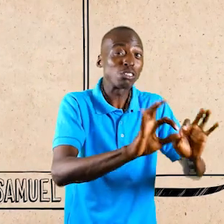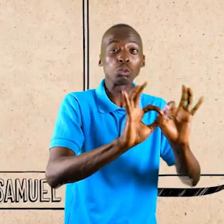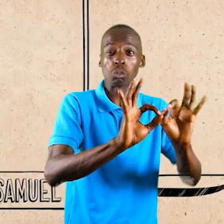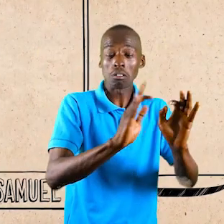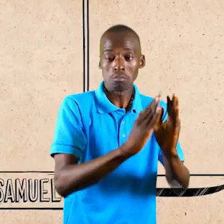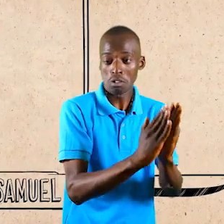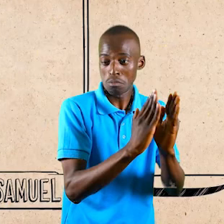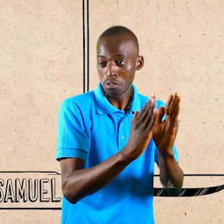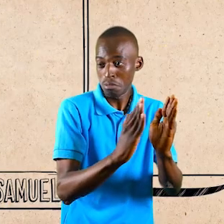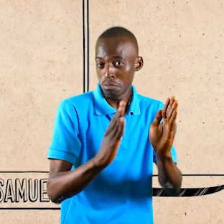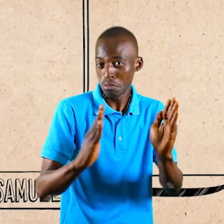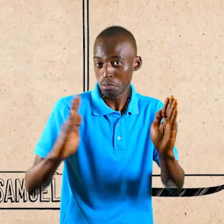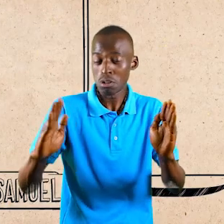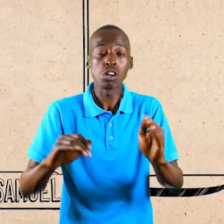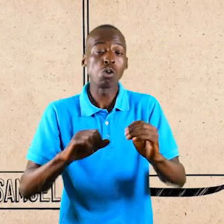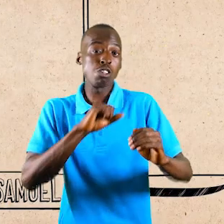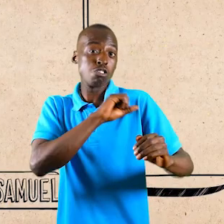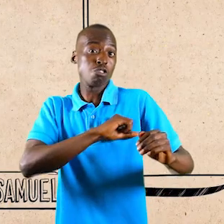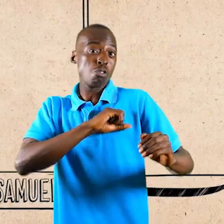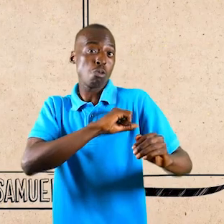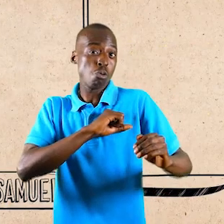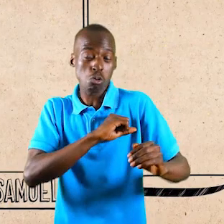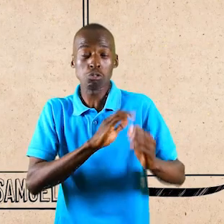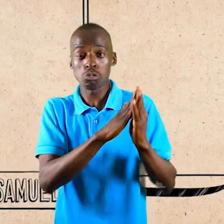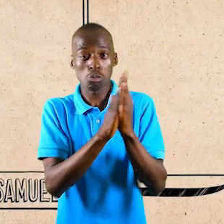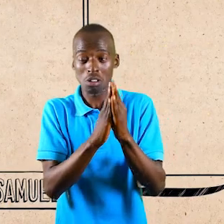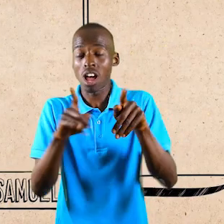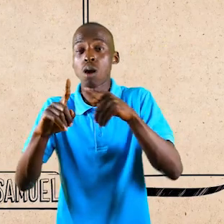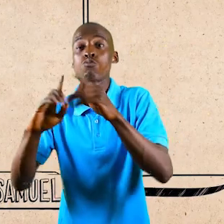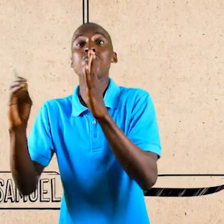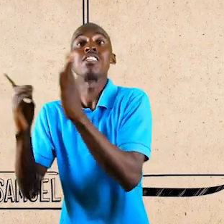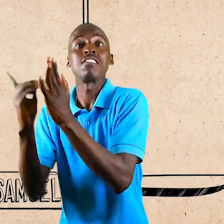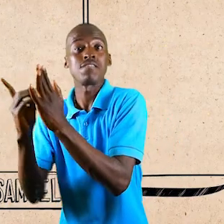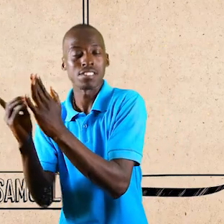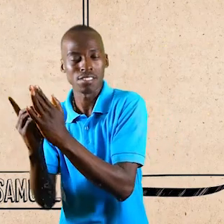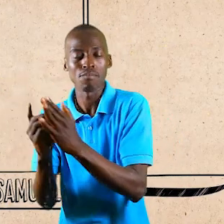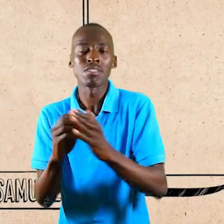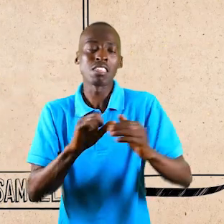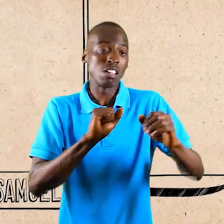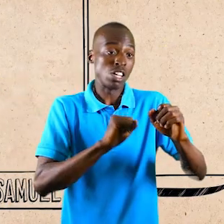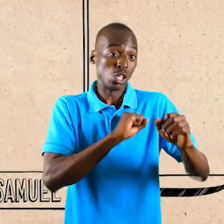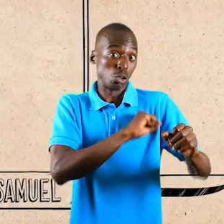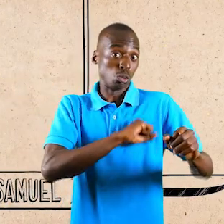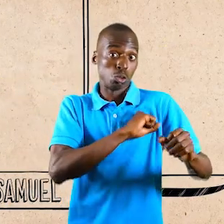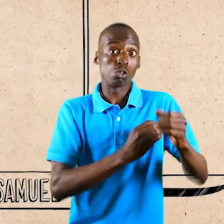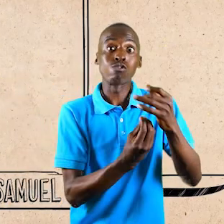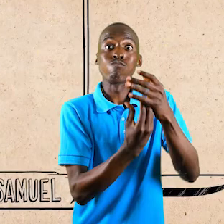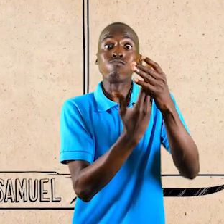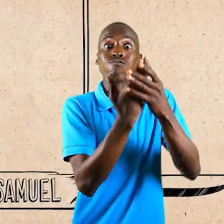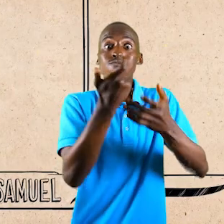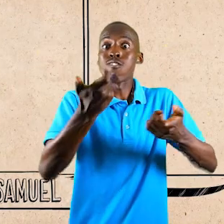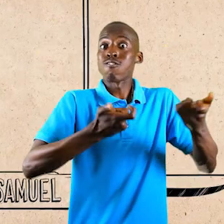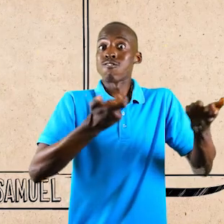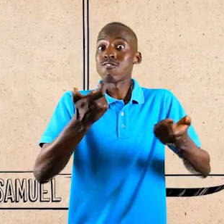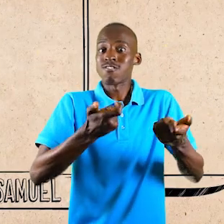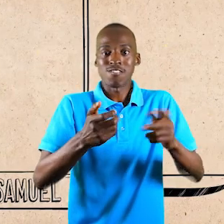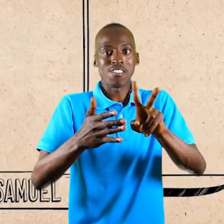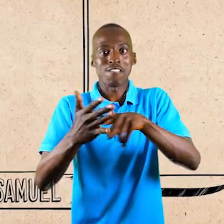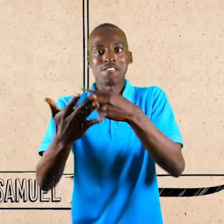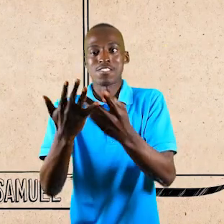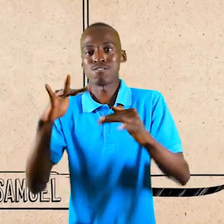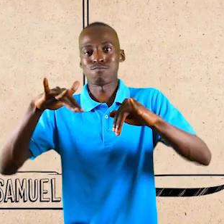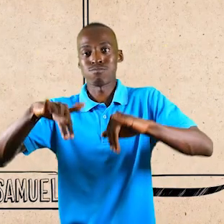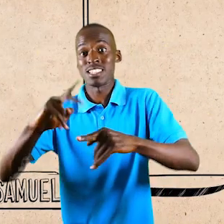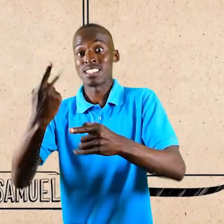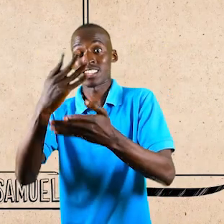in the next section, which is Saul's story, and it's told in two movements: Saul's rise to power and then his failures. And